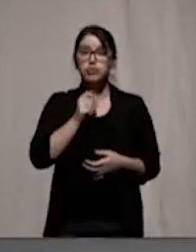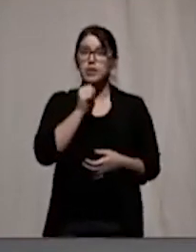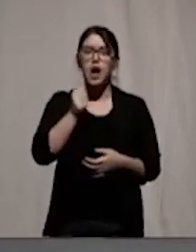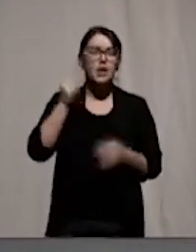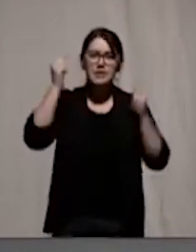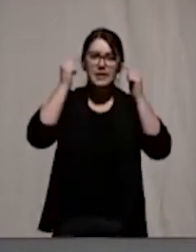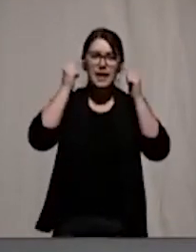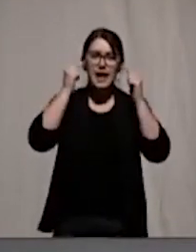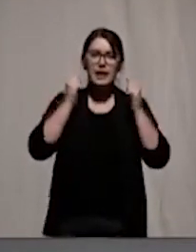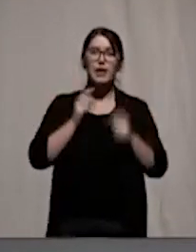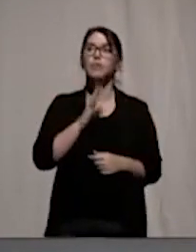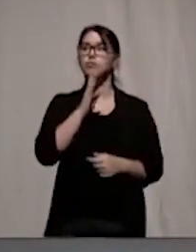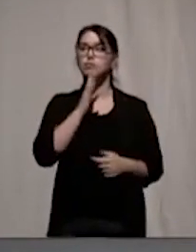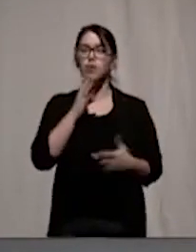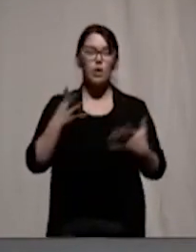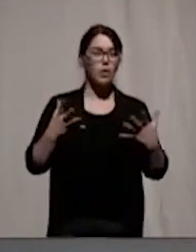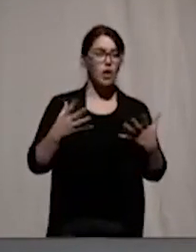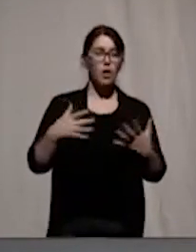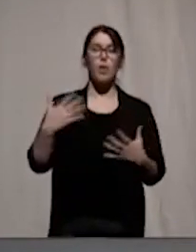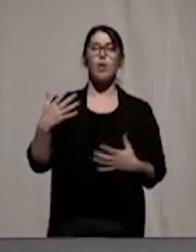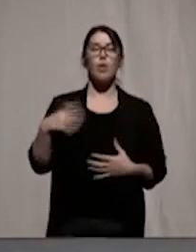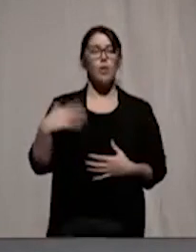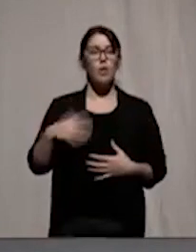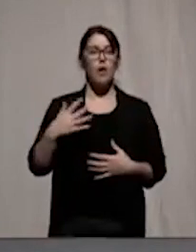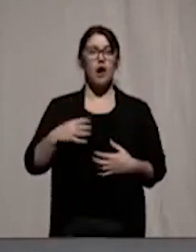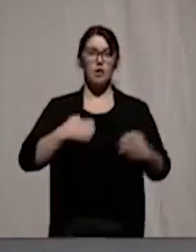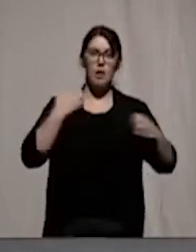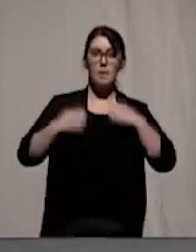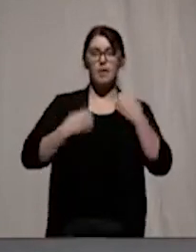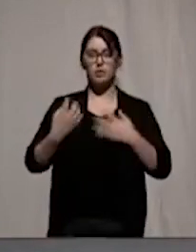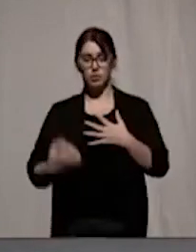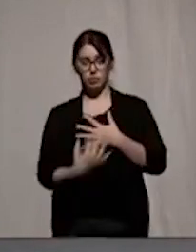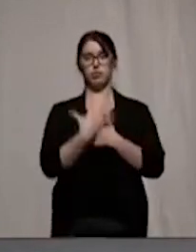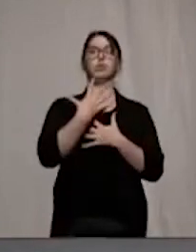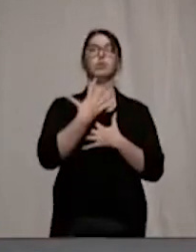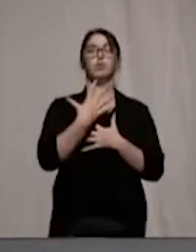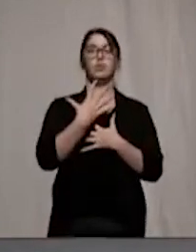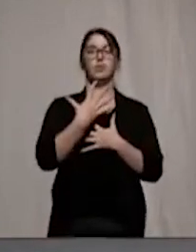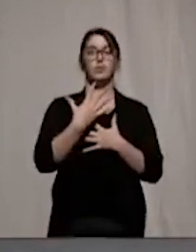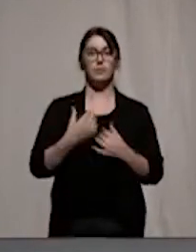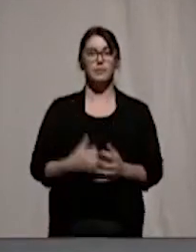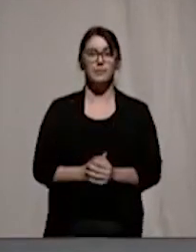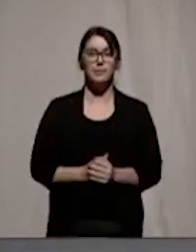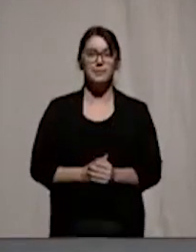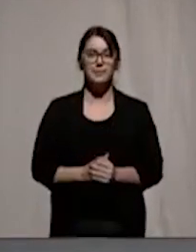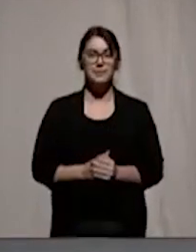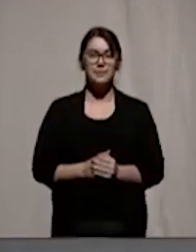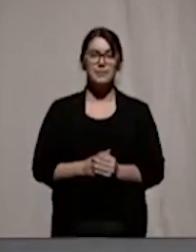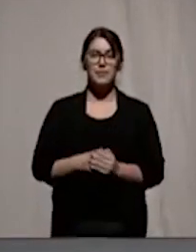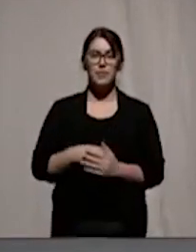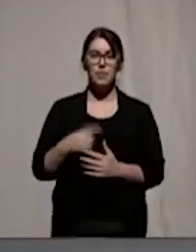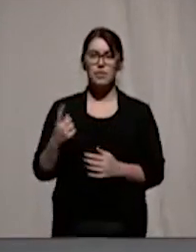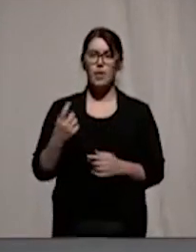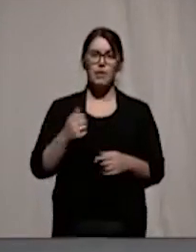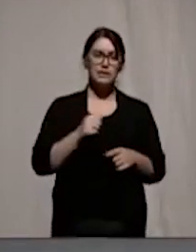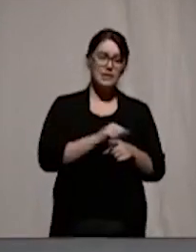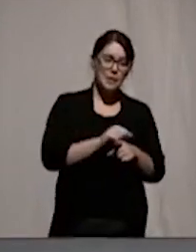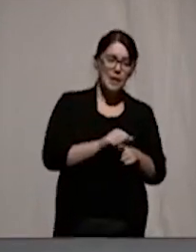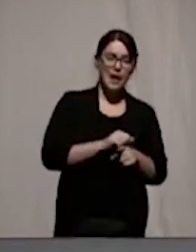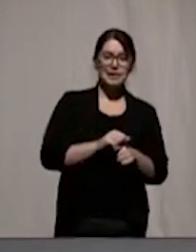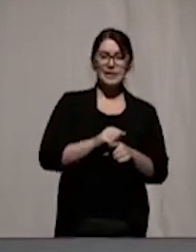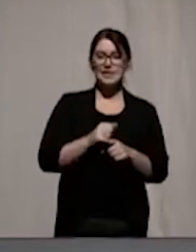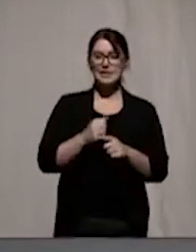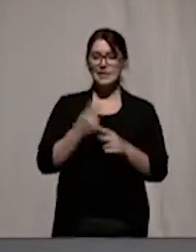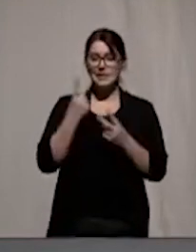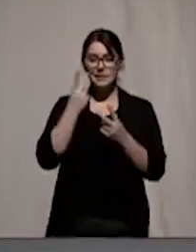them out loud, because you'll feel that emotion and you'll relive that moment again. And I know it's always good to practice leaving the past in the past, but a good thing